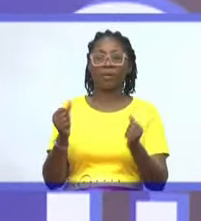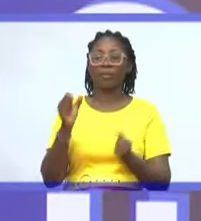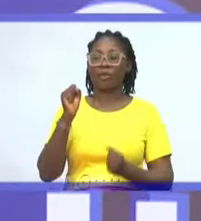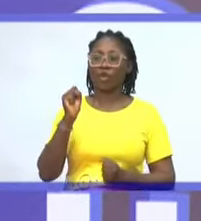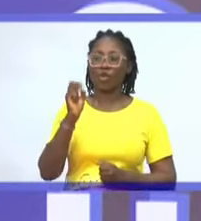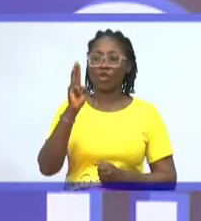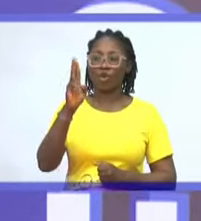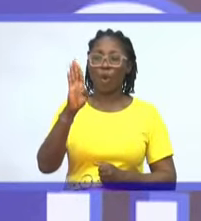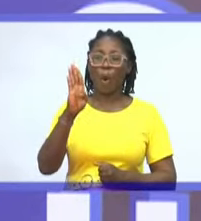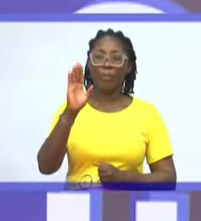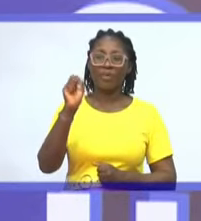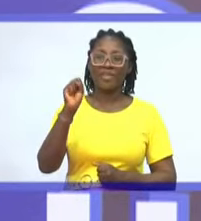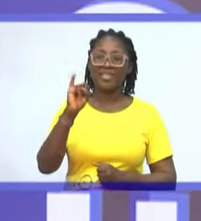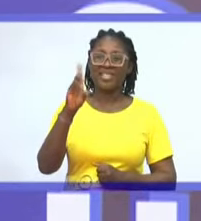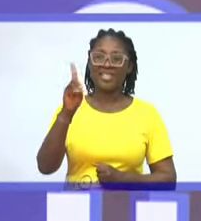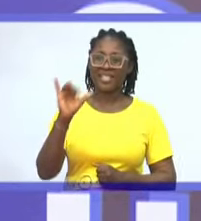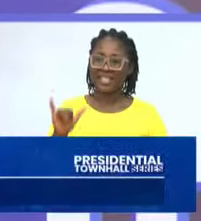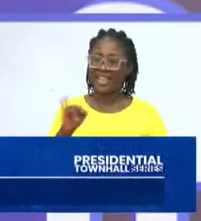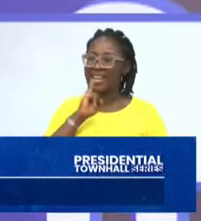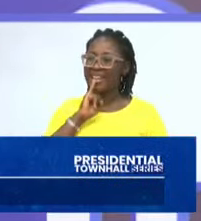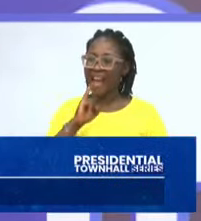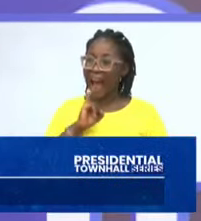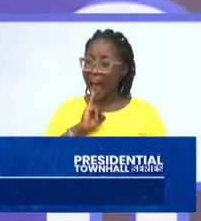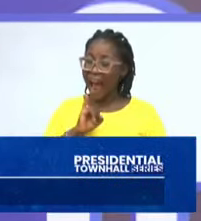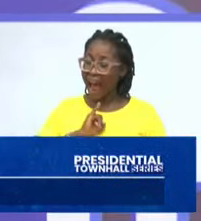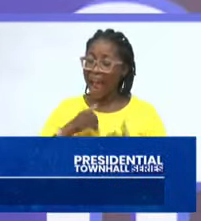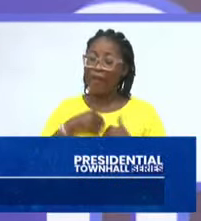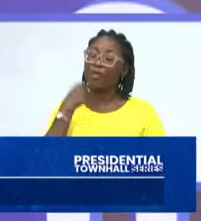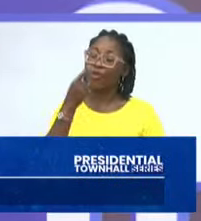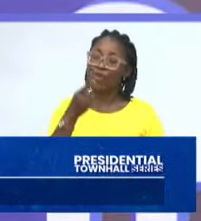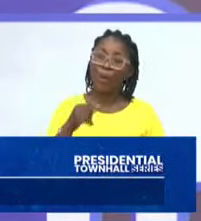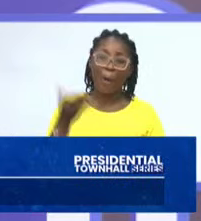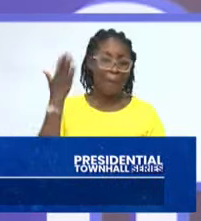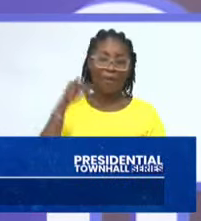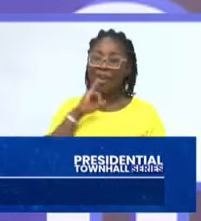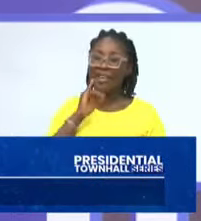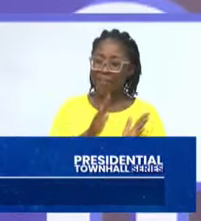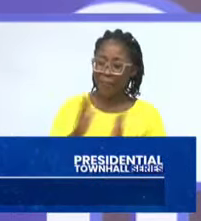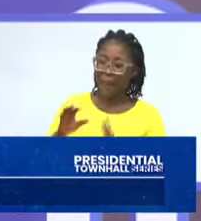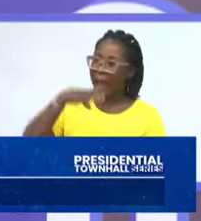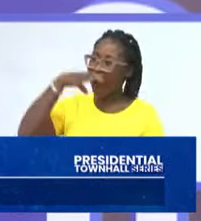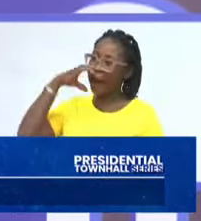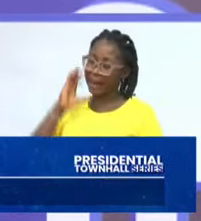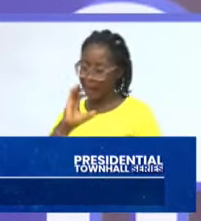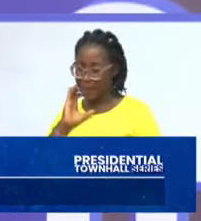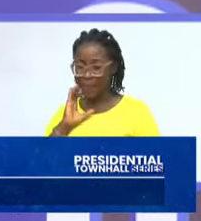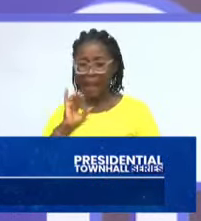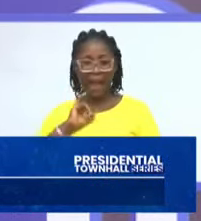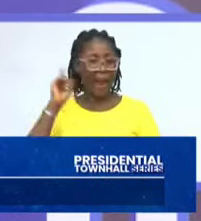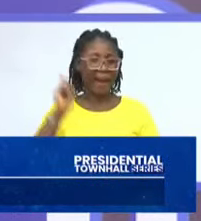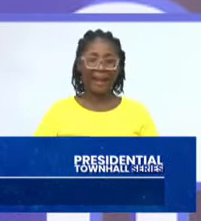Subsidy, I've said it before, is organized crime. And I cannot allow it to stay a day